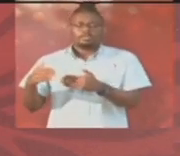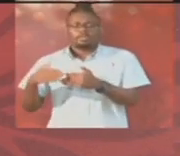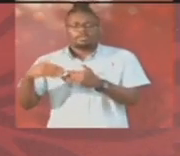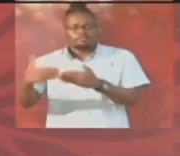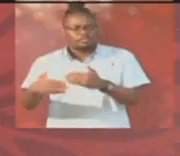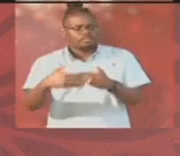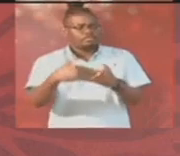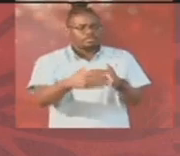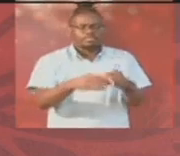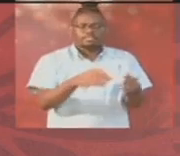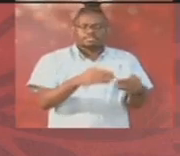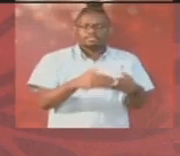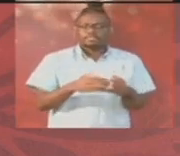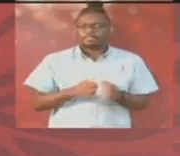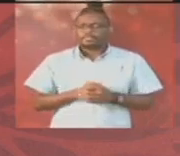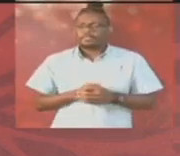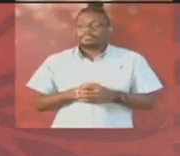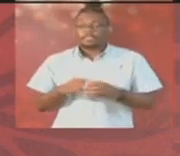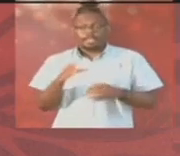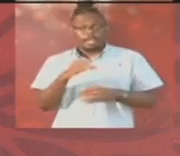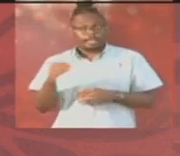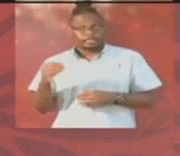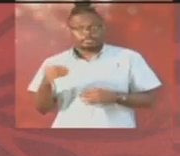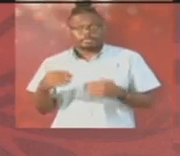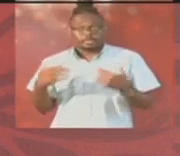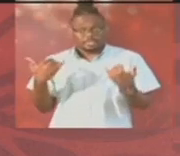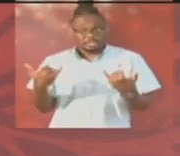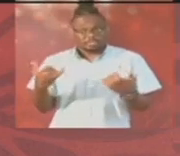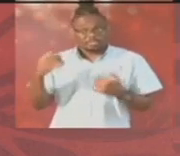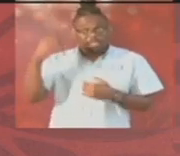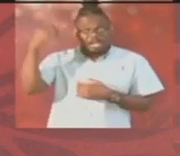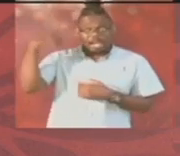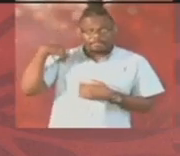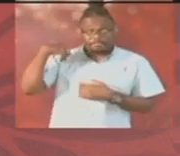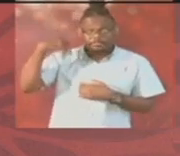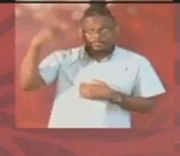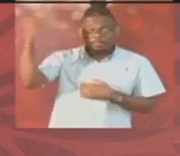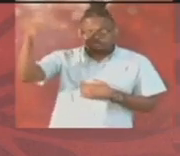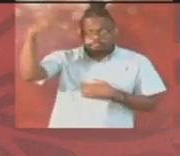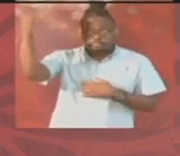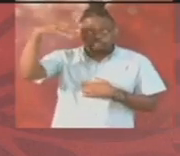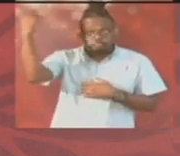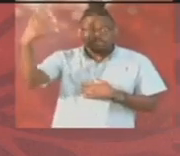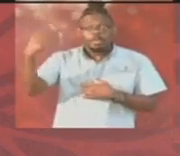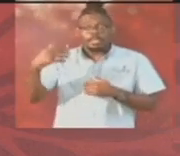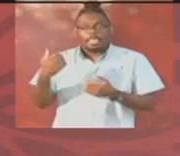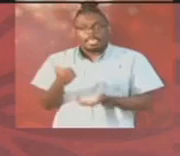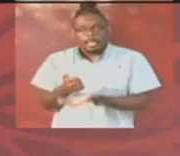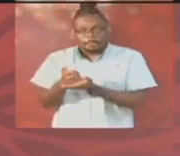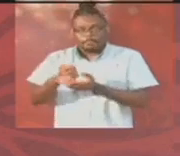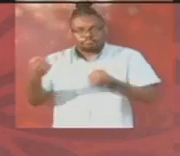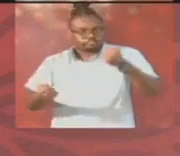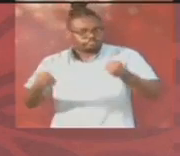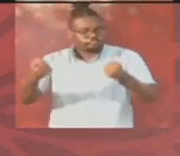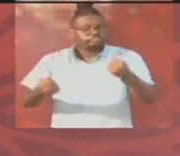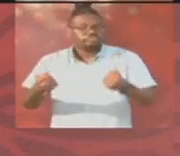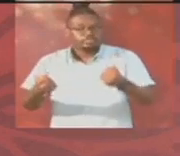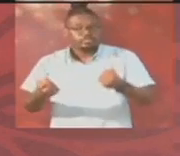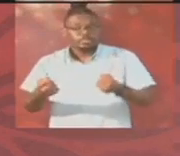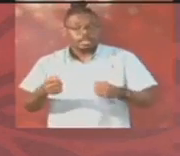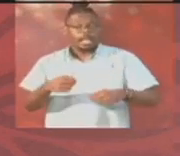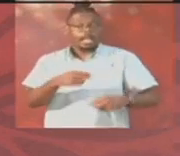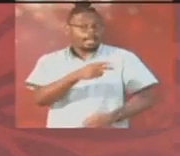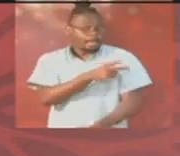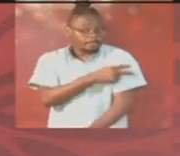And they also provided medical support and emergency ambulance services. The Trinidad and Tobago Defense Force